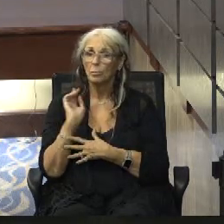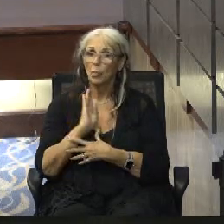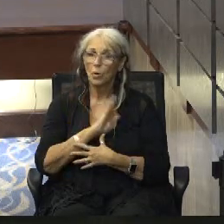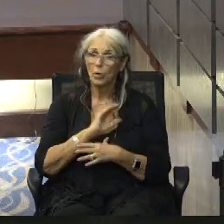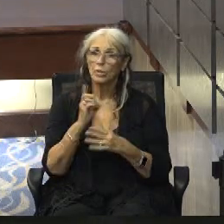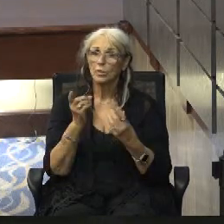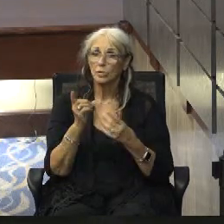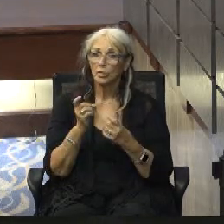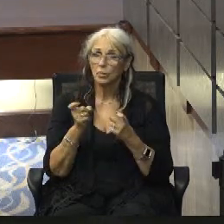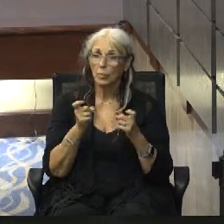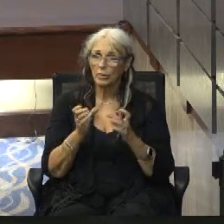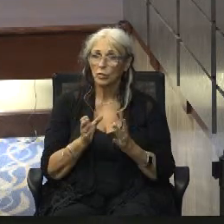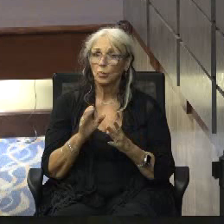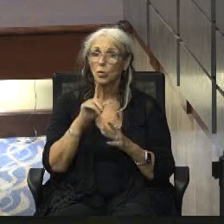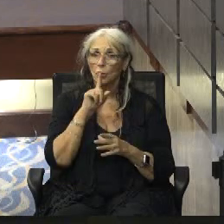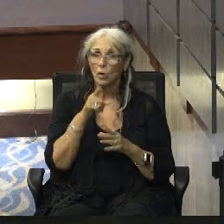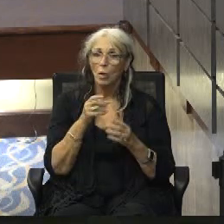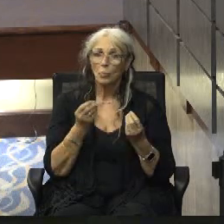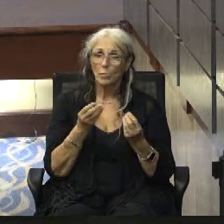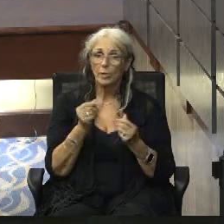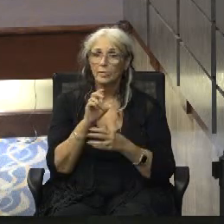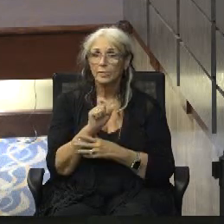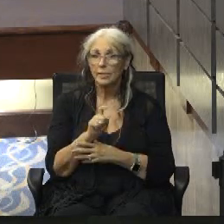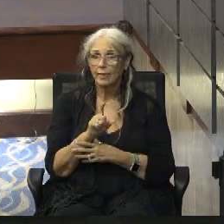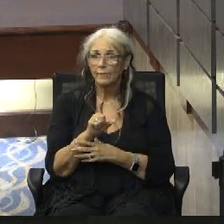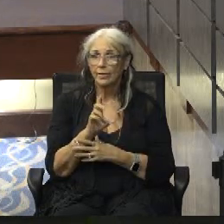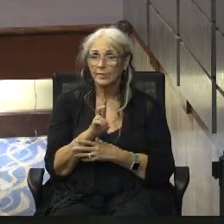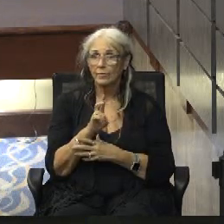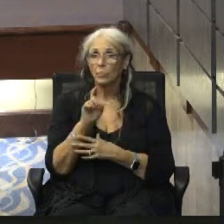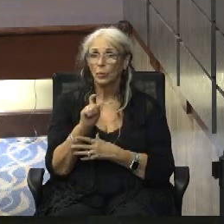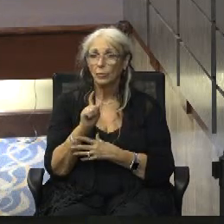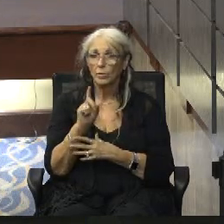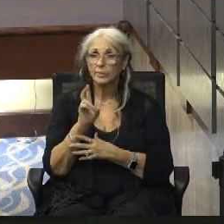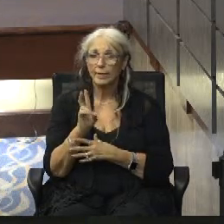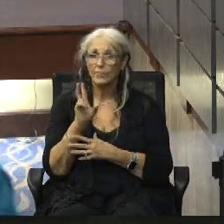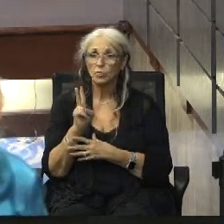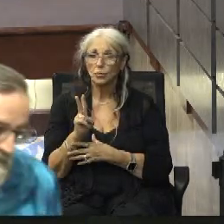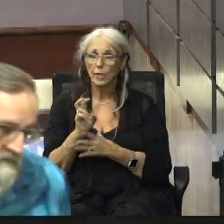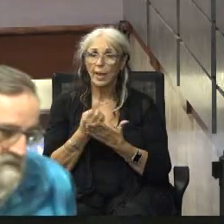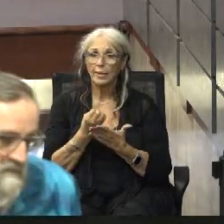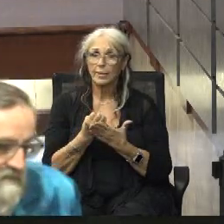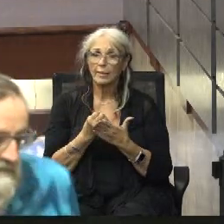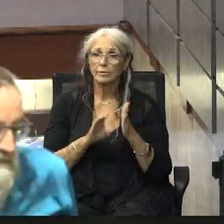Real Property, Texas Open Meetings Act, Section 551.072, and Economic